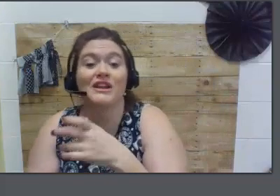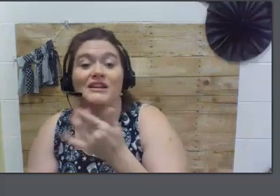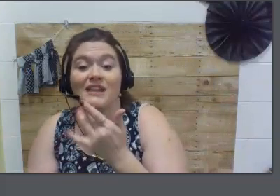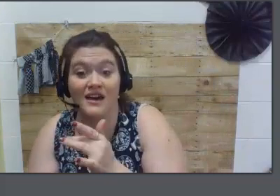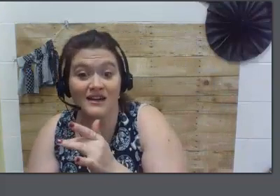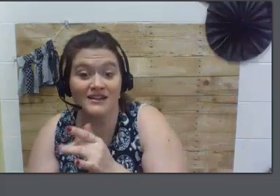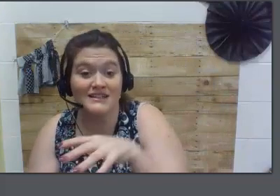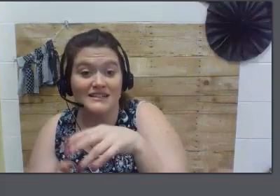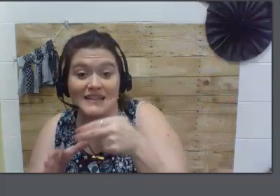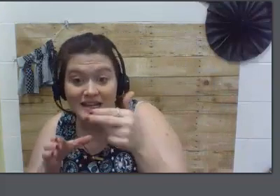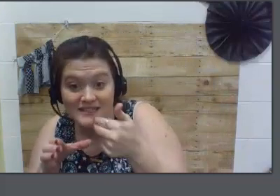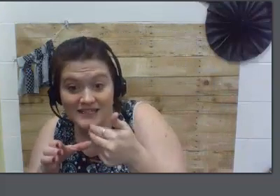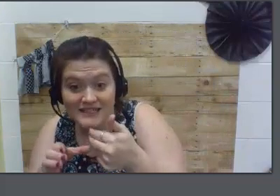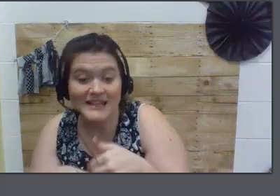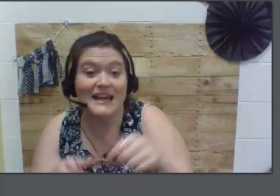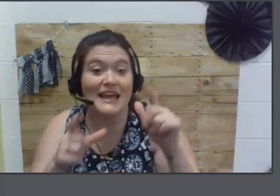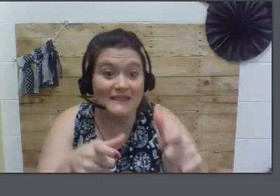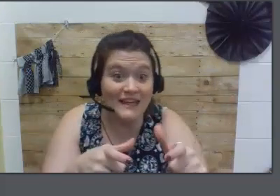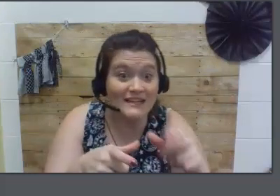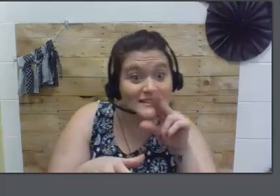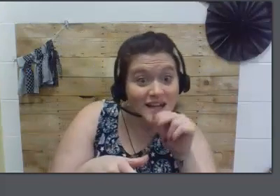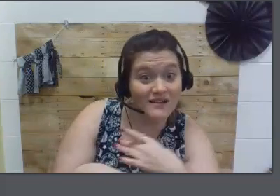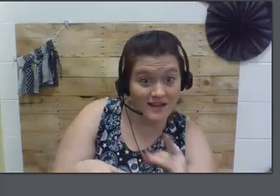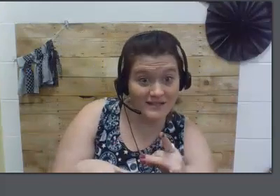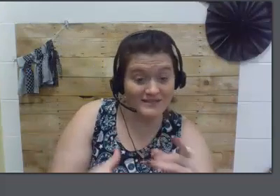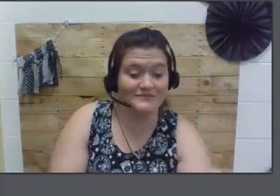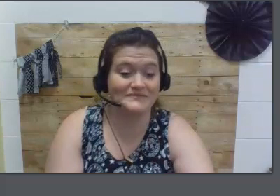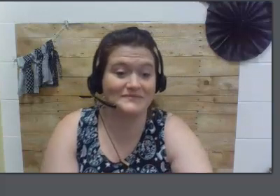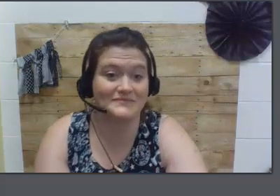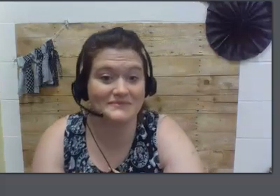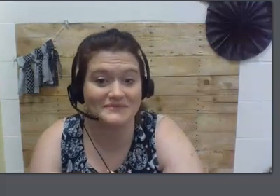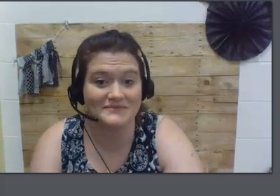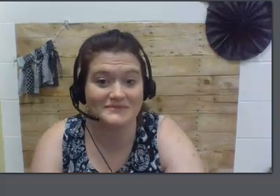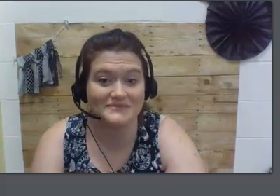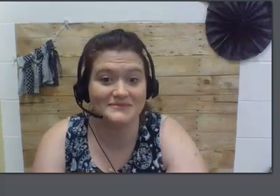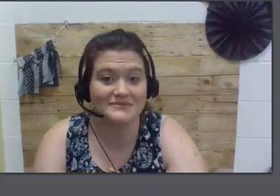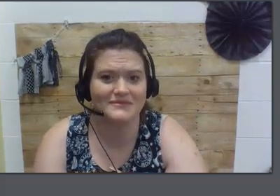Luke takes licks in lakes duck likes.